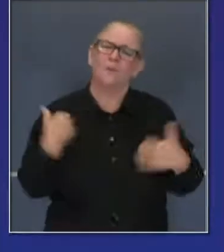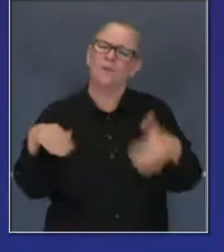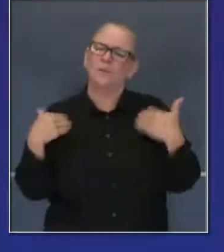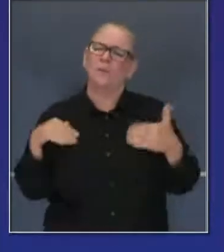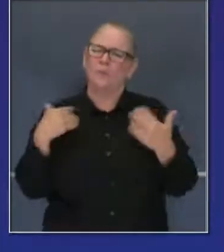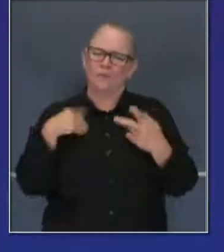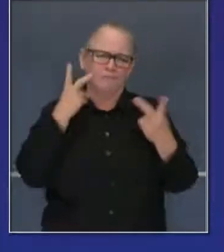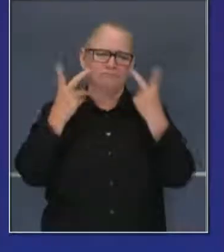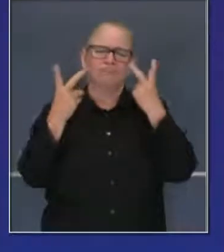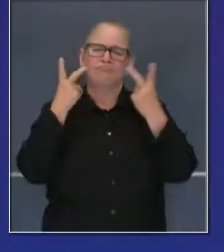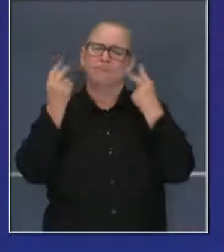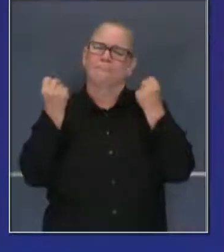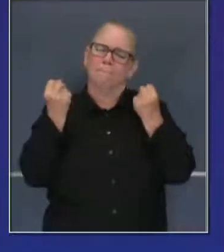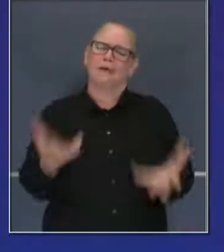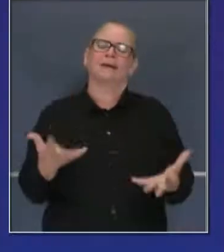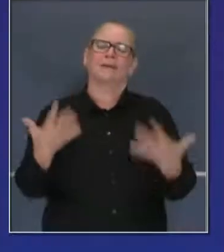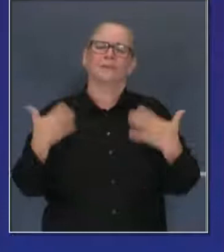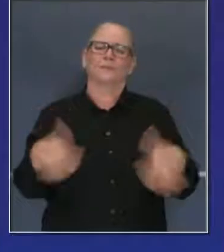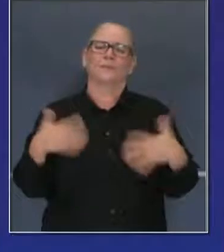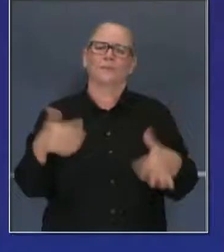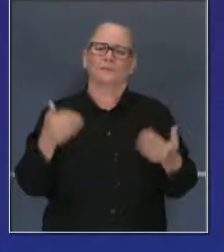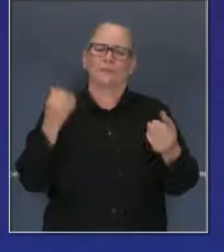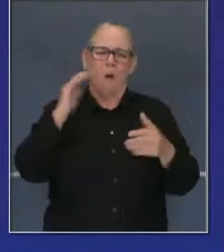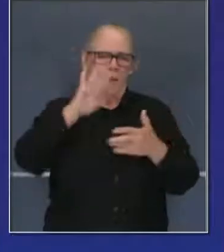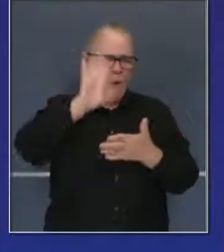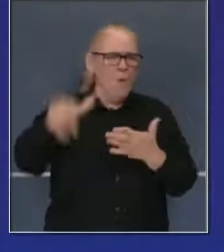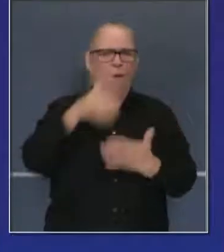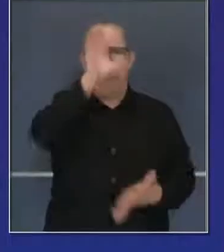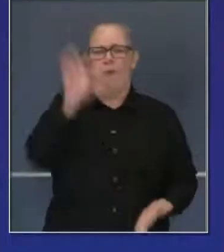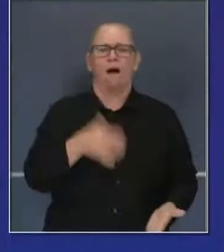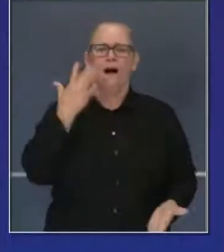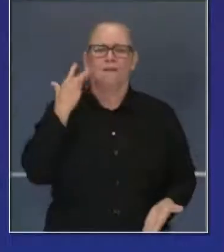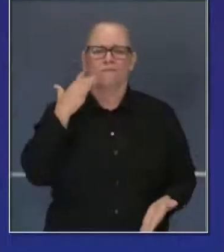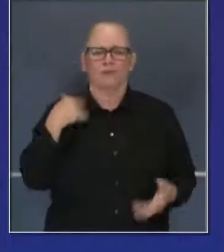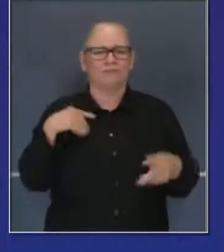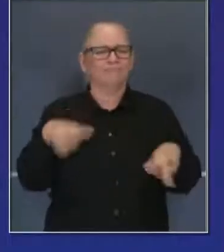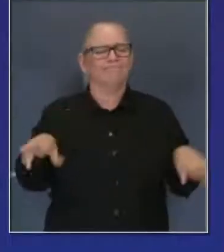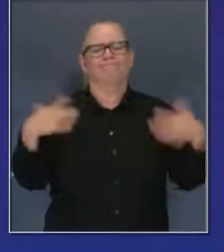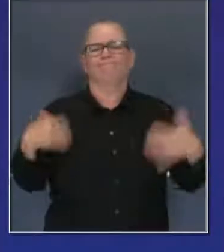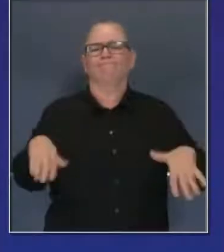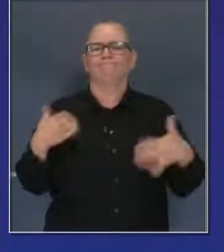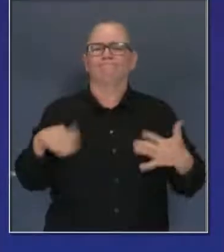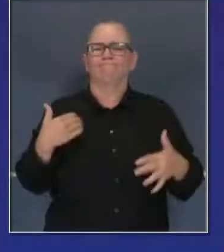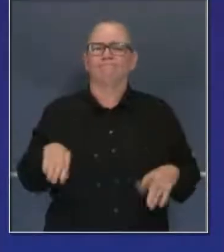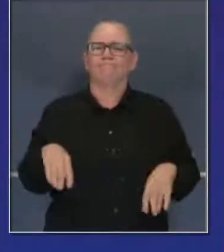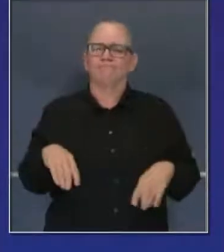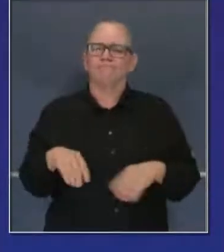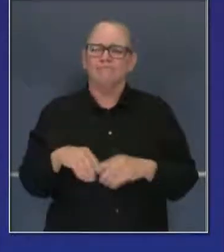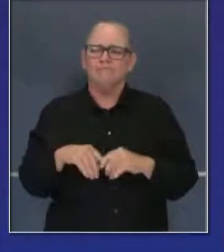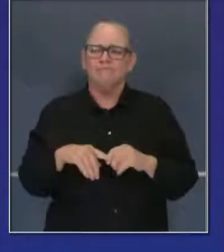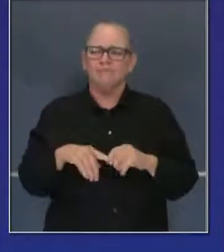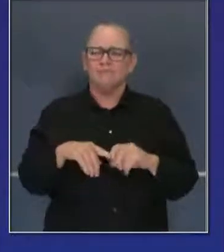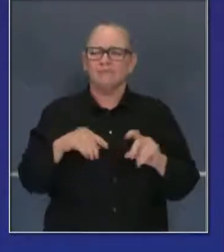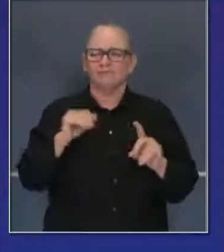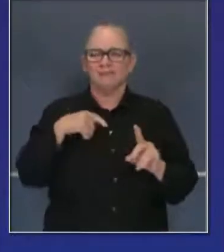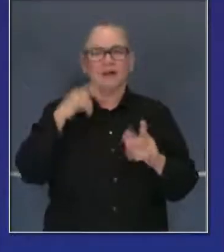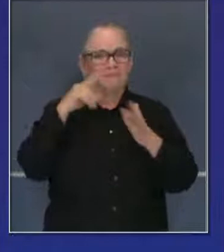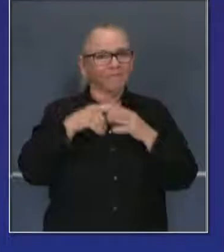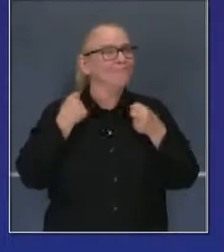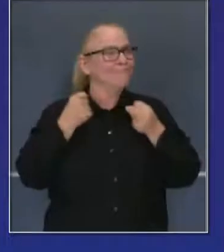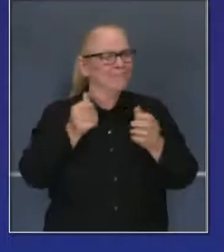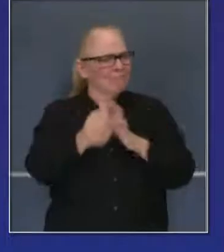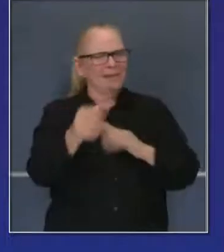of this state over the last week, I'm just reminded over and over as we drive and see those underpasses. We drive down